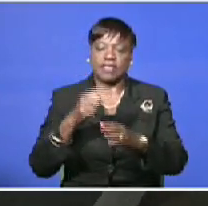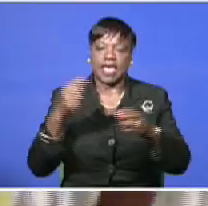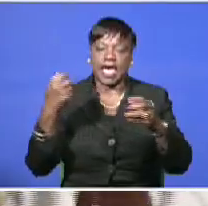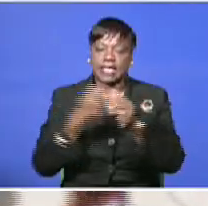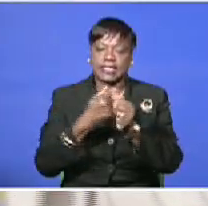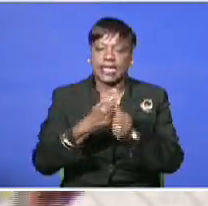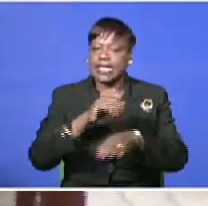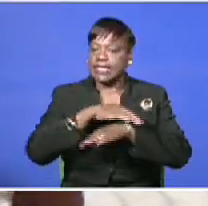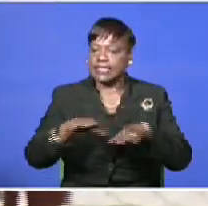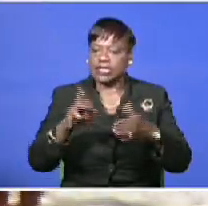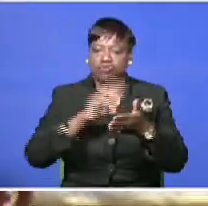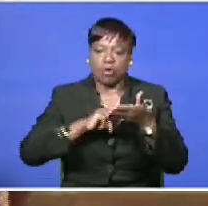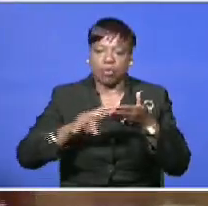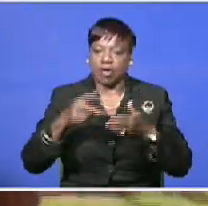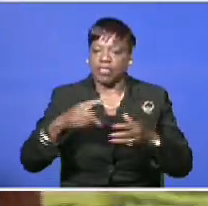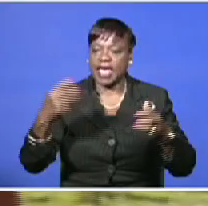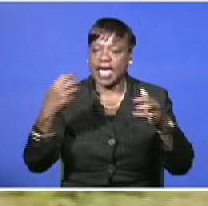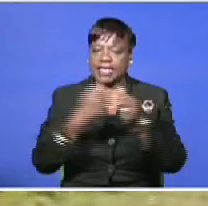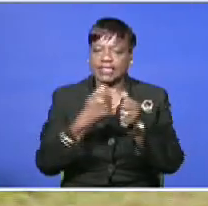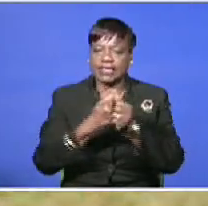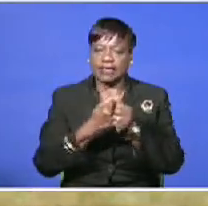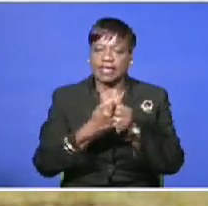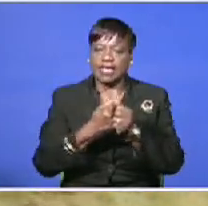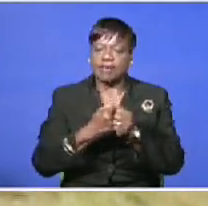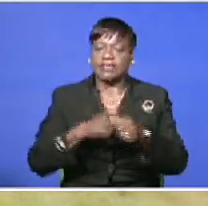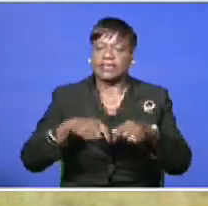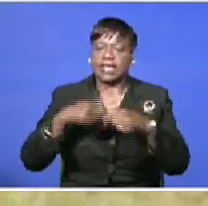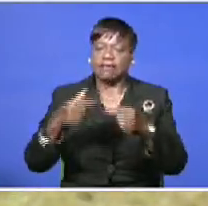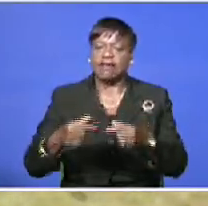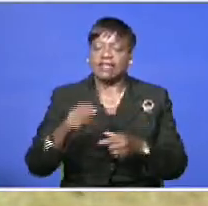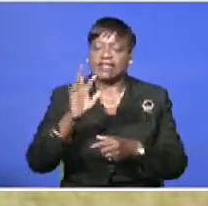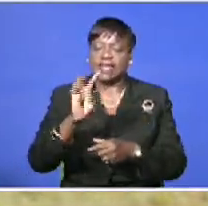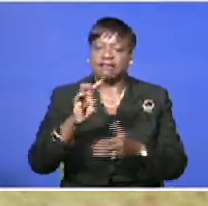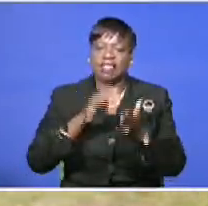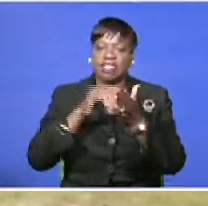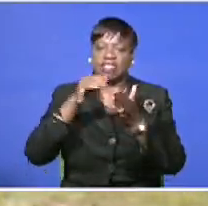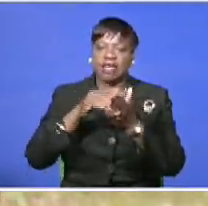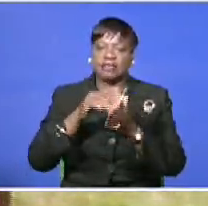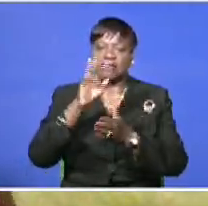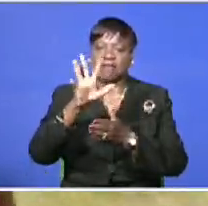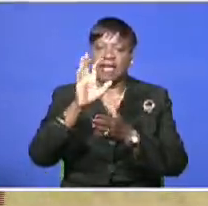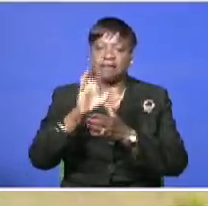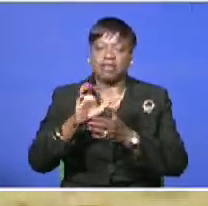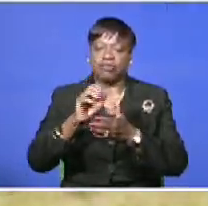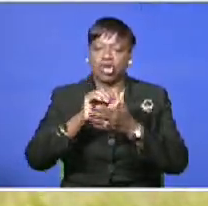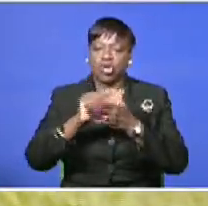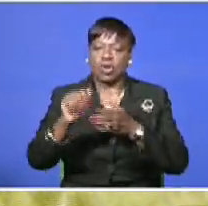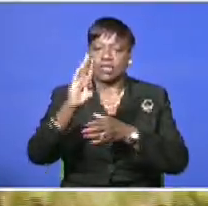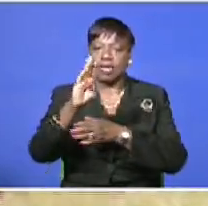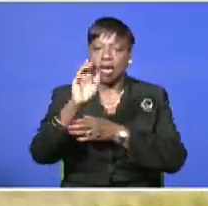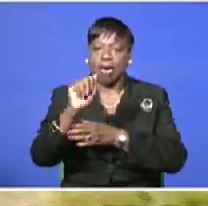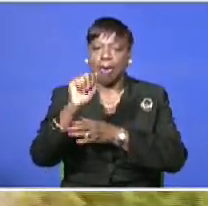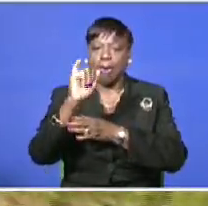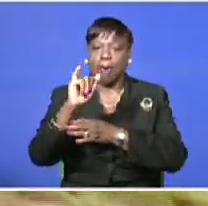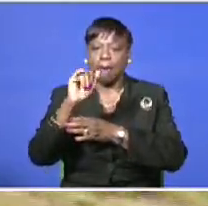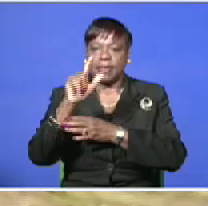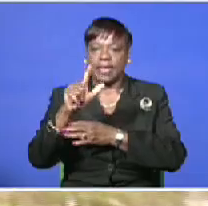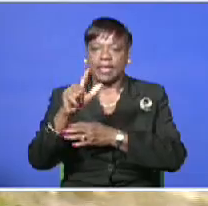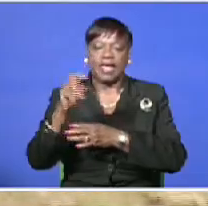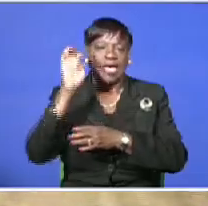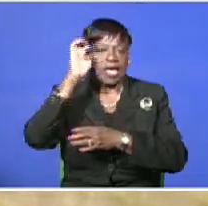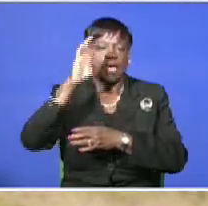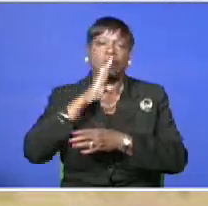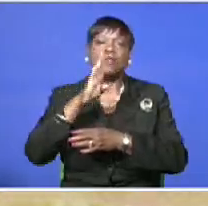within 24 hours. He was granted $7,500 bail with one surety. Brown will be electronically